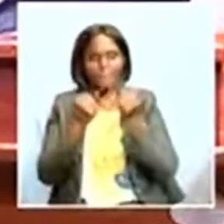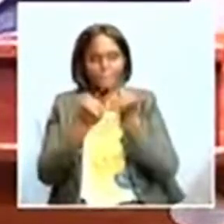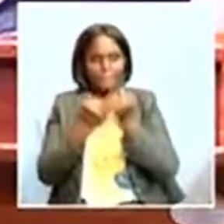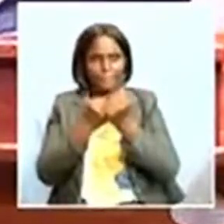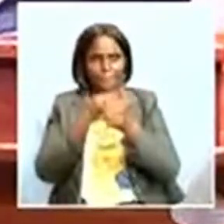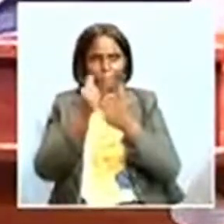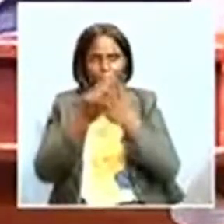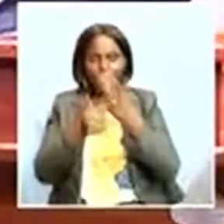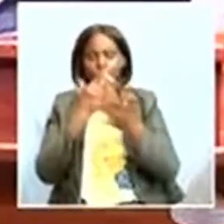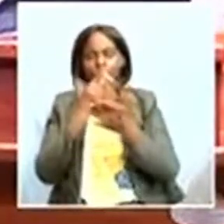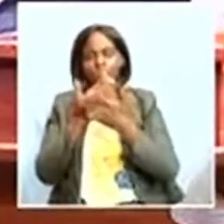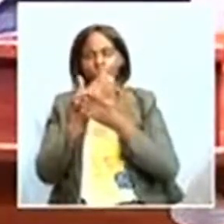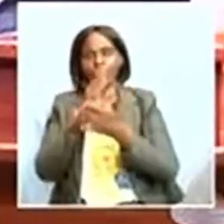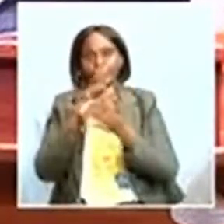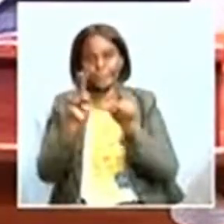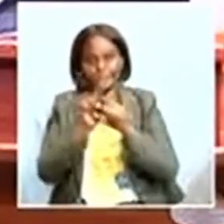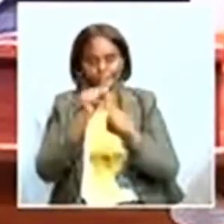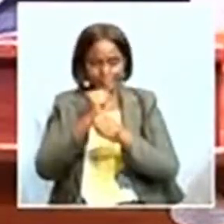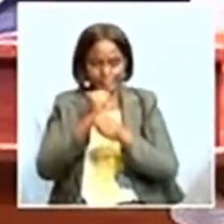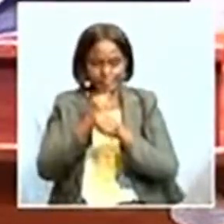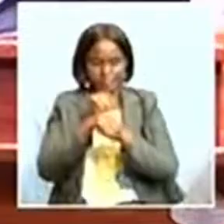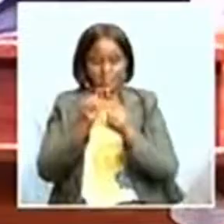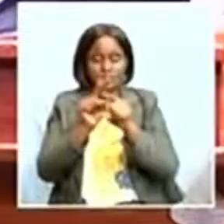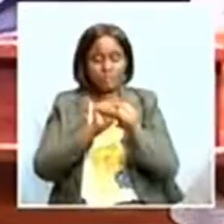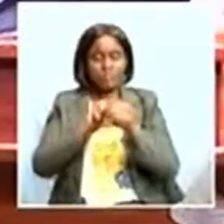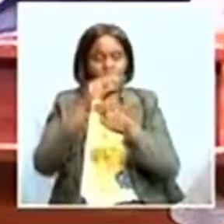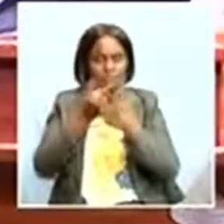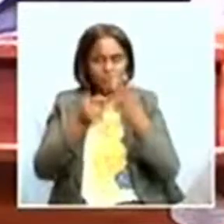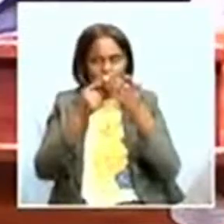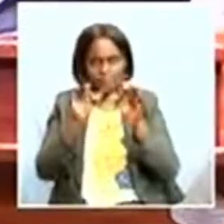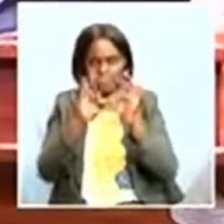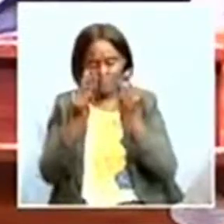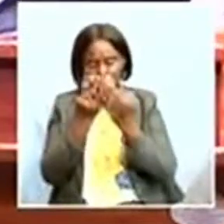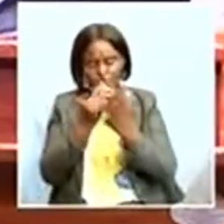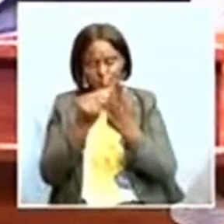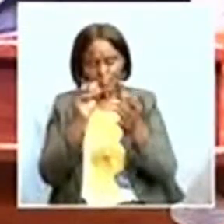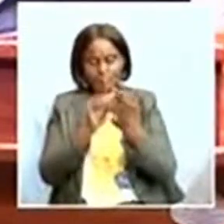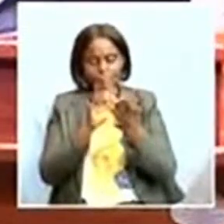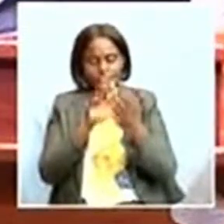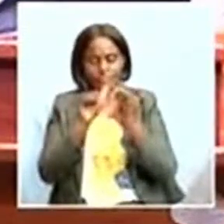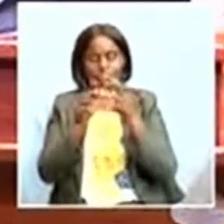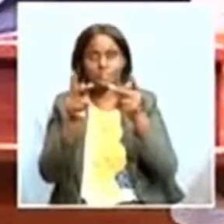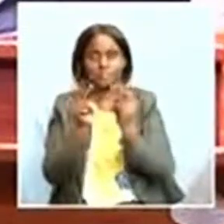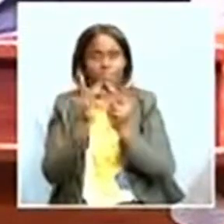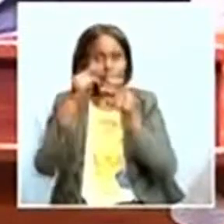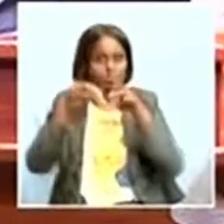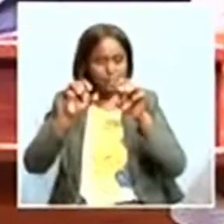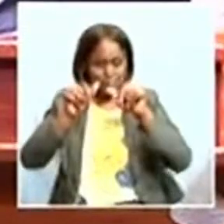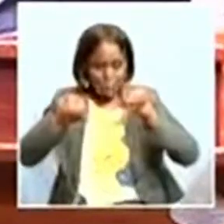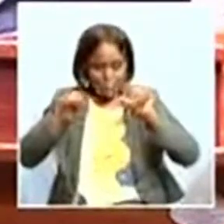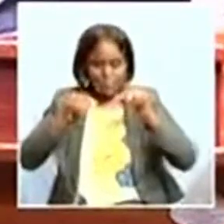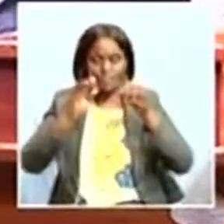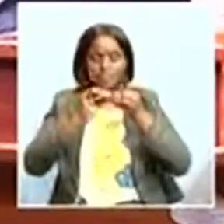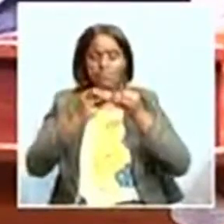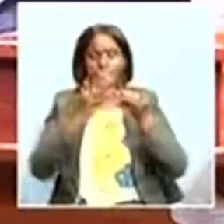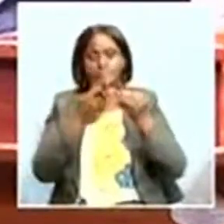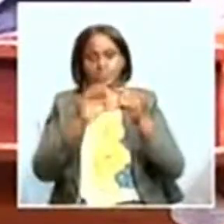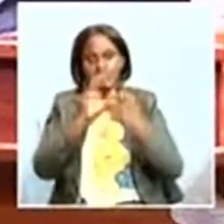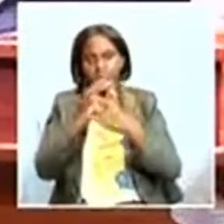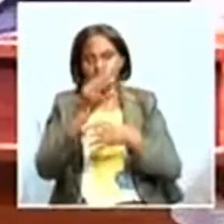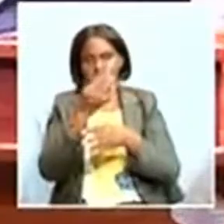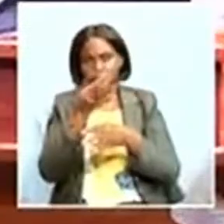curriculum implementation. A robust monitoring and evaluation framework is in place for the continuous assessment